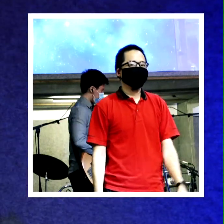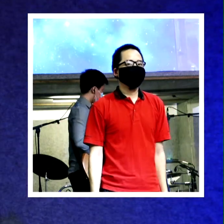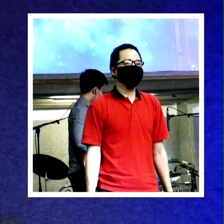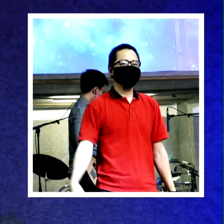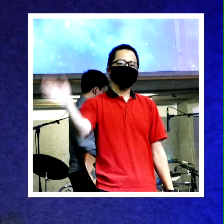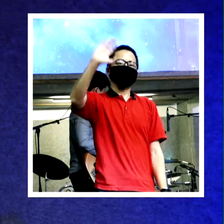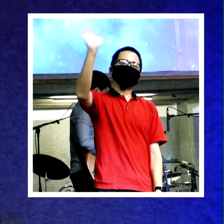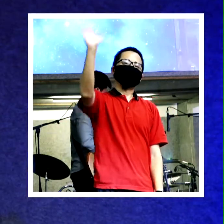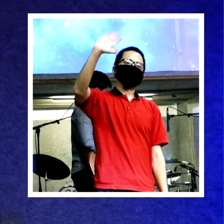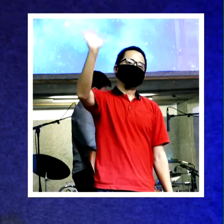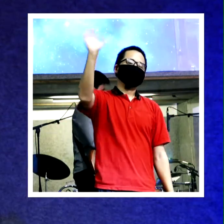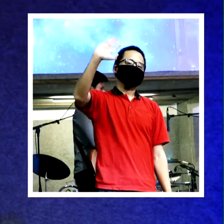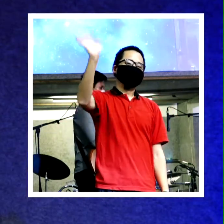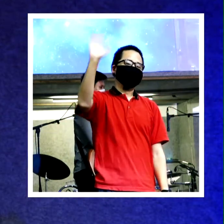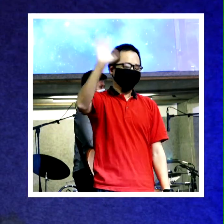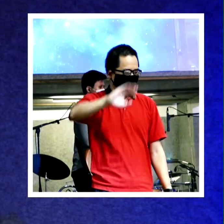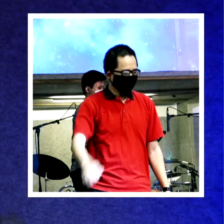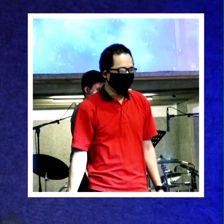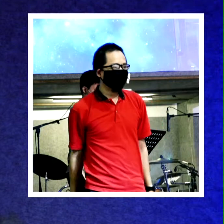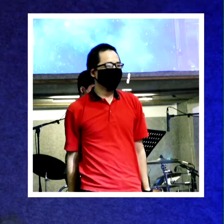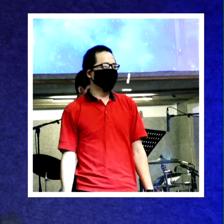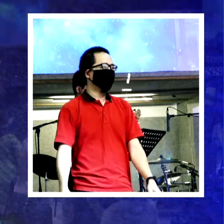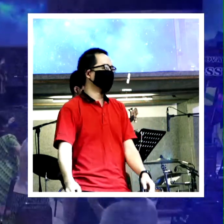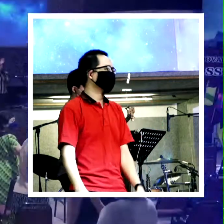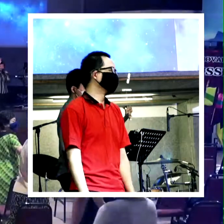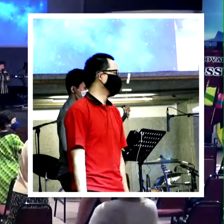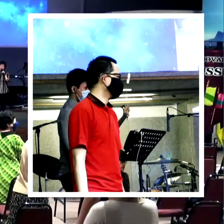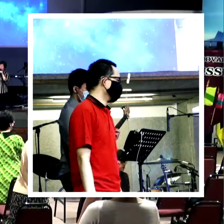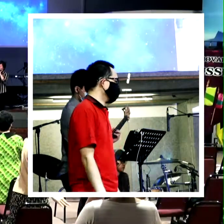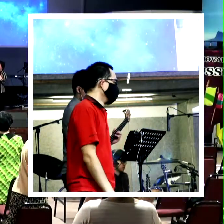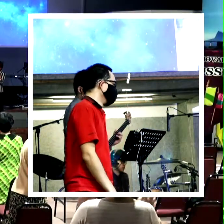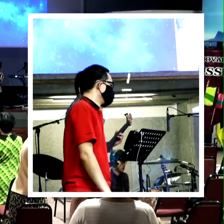Can we wave? If you're at home, shake your mother's hand, hug your parents' hand.